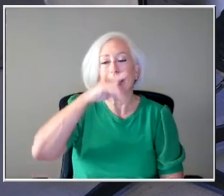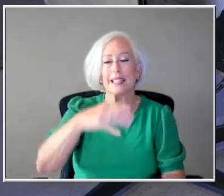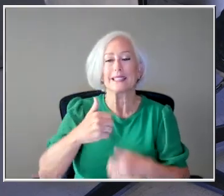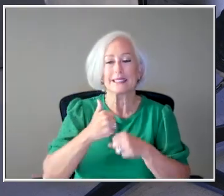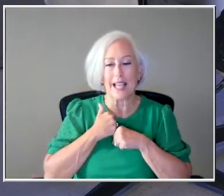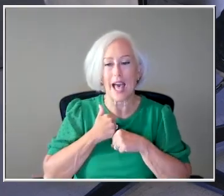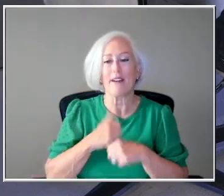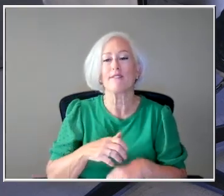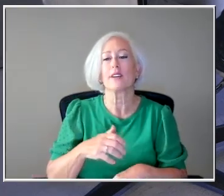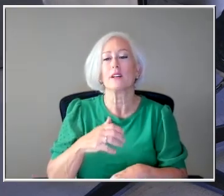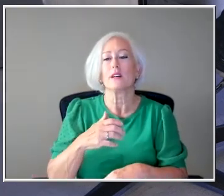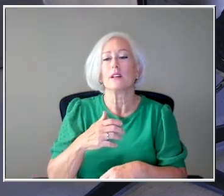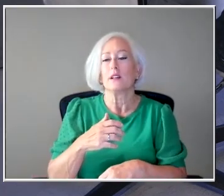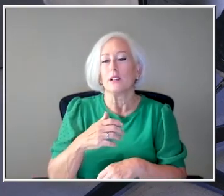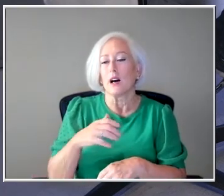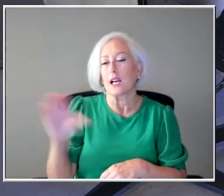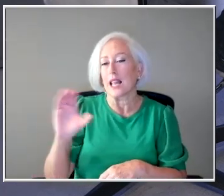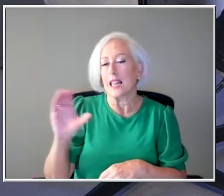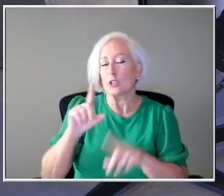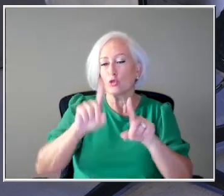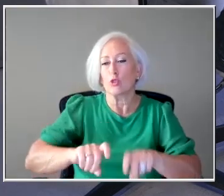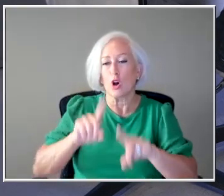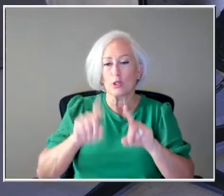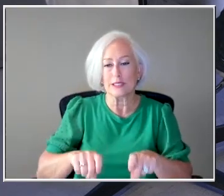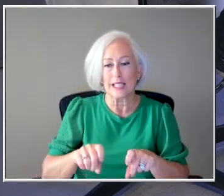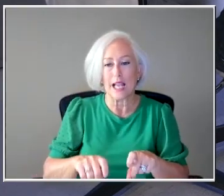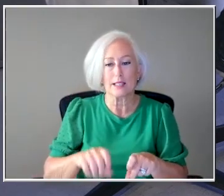that otherwise seemingly healthy kids might need?